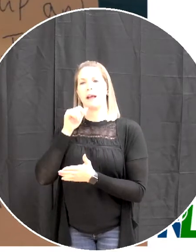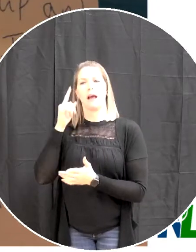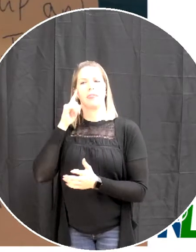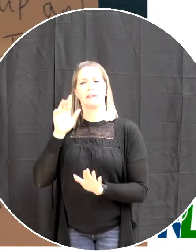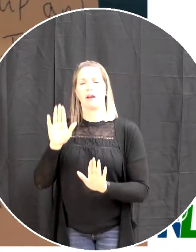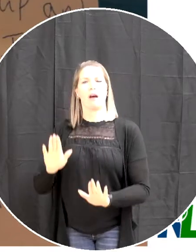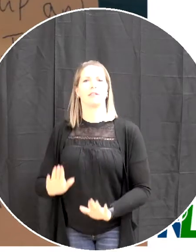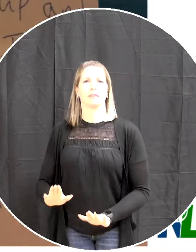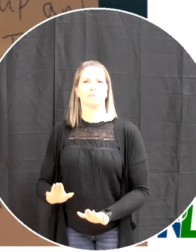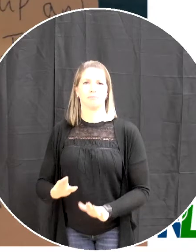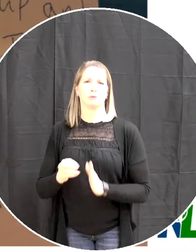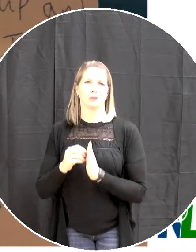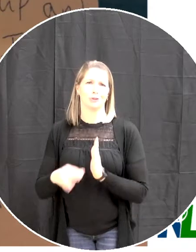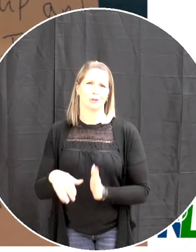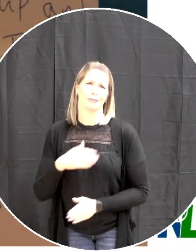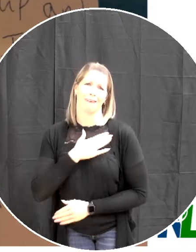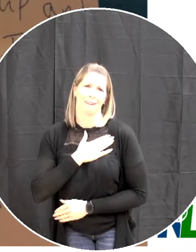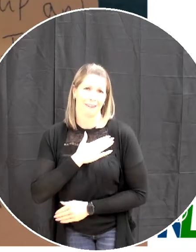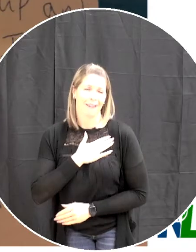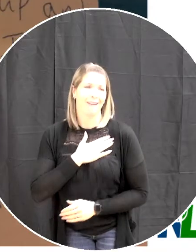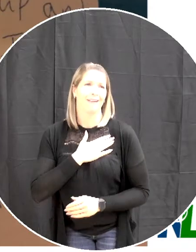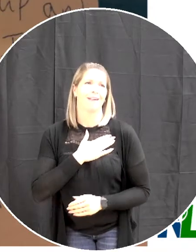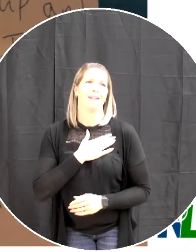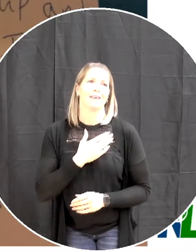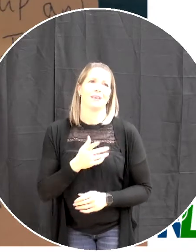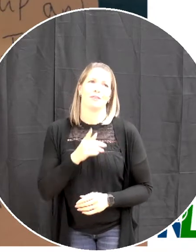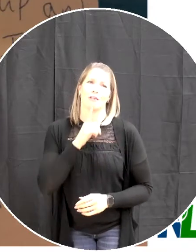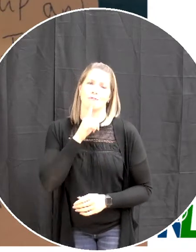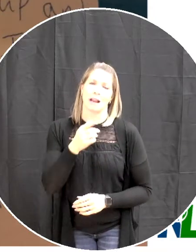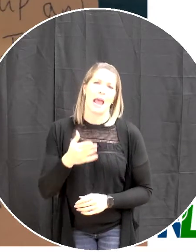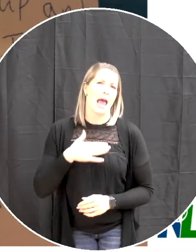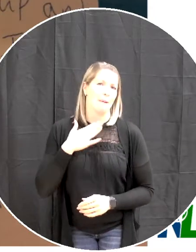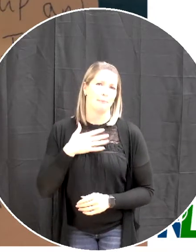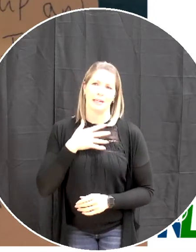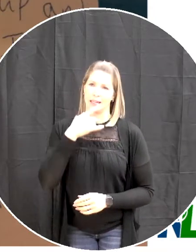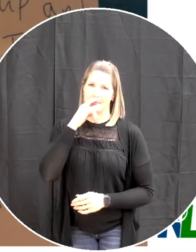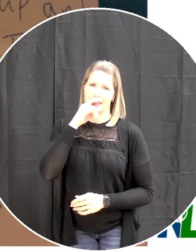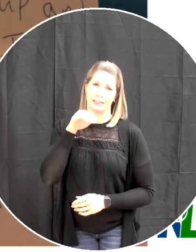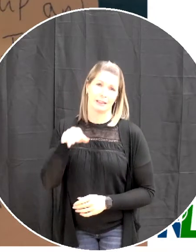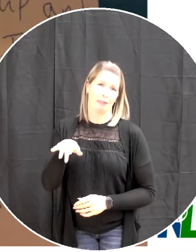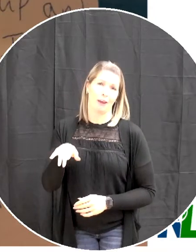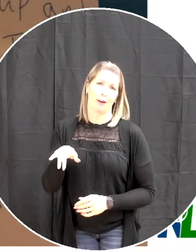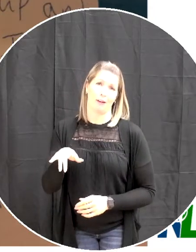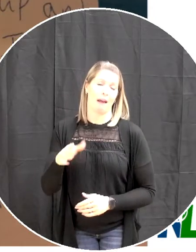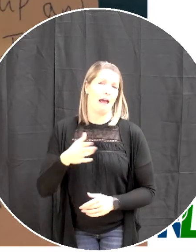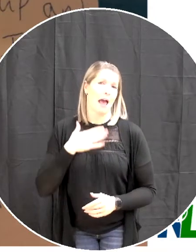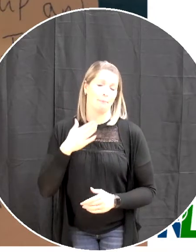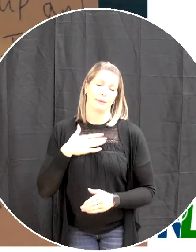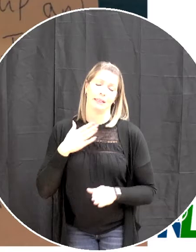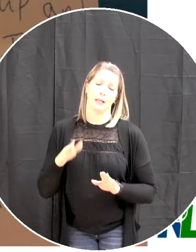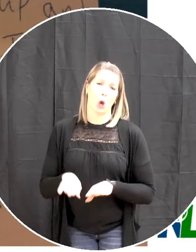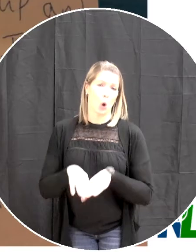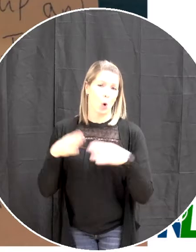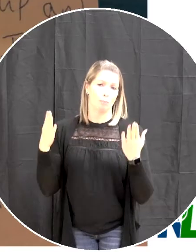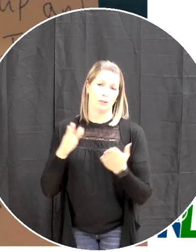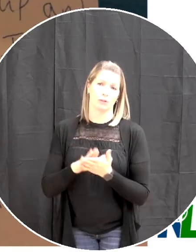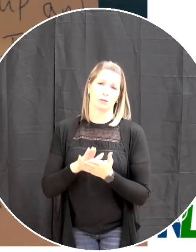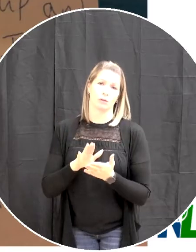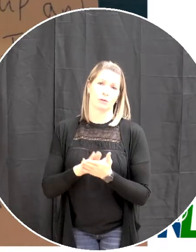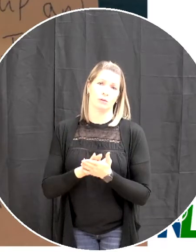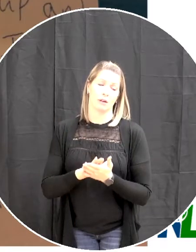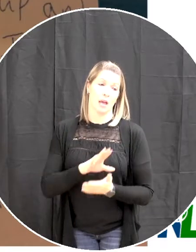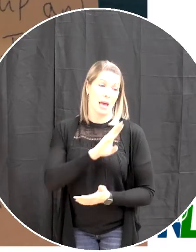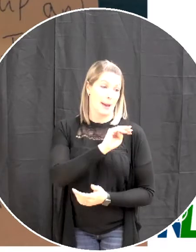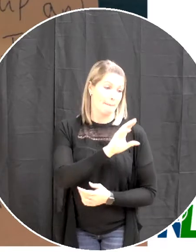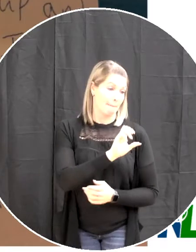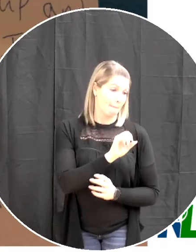And we got some really happy children out there to have our schools reopened. Nothing like being closed from March